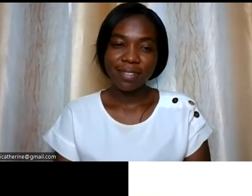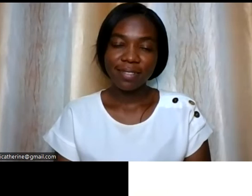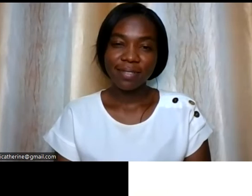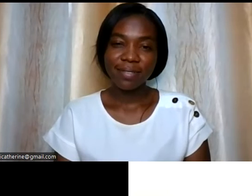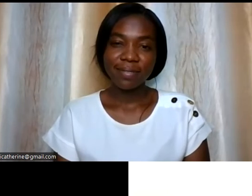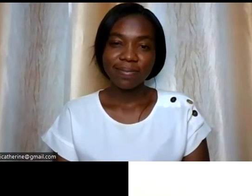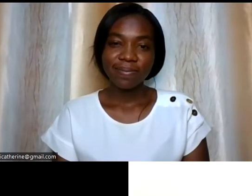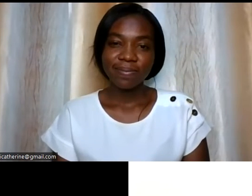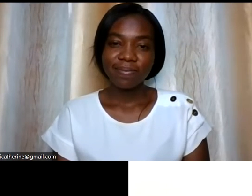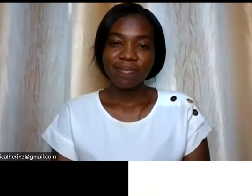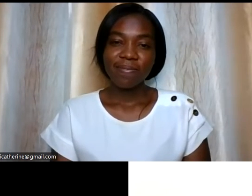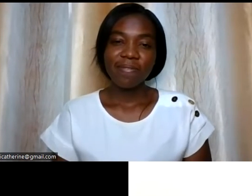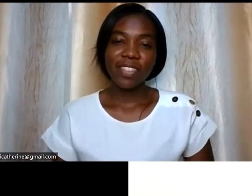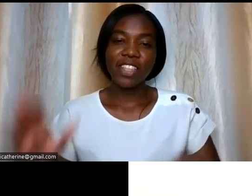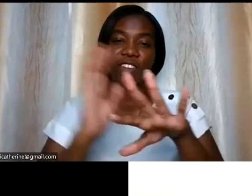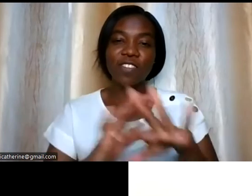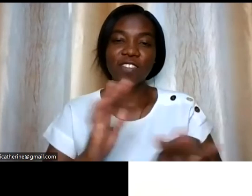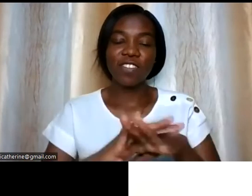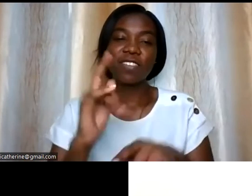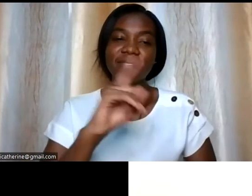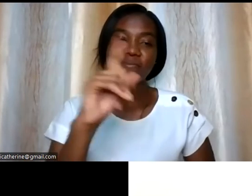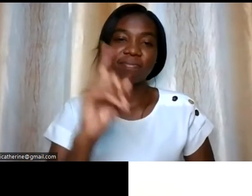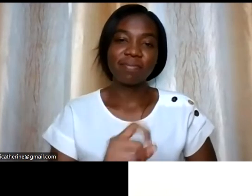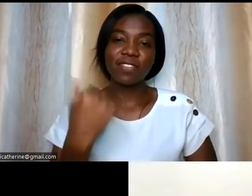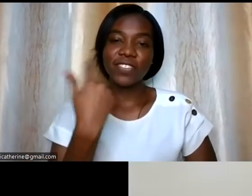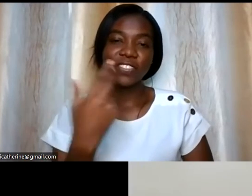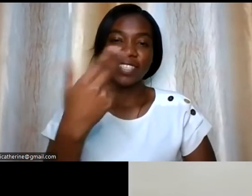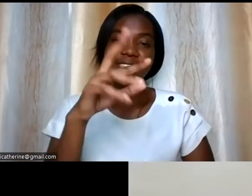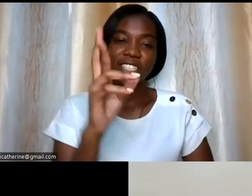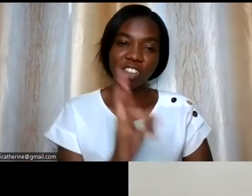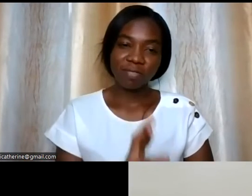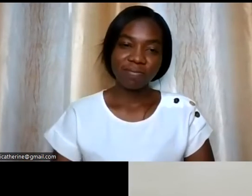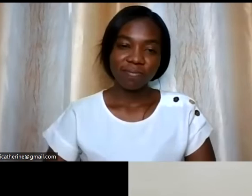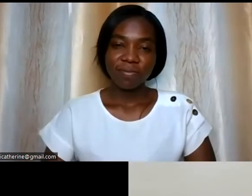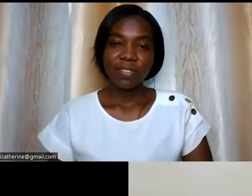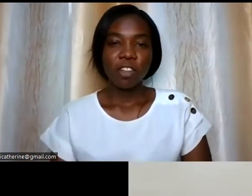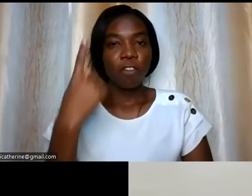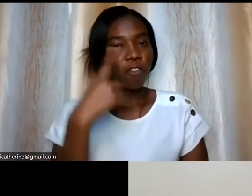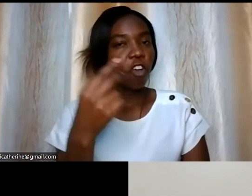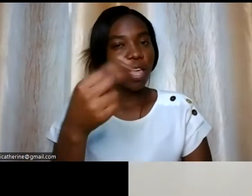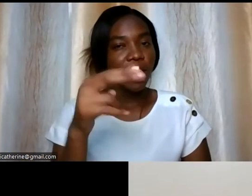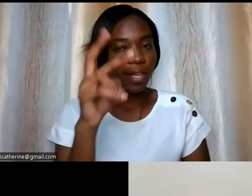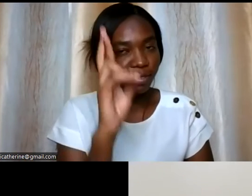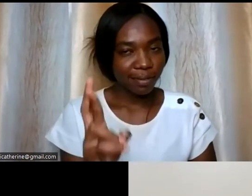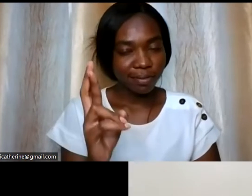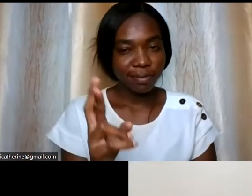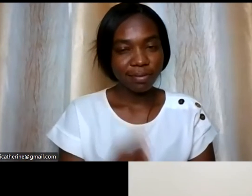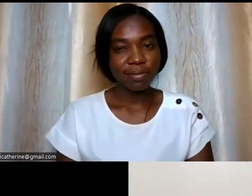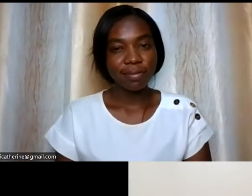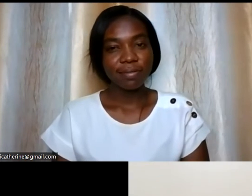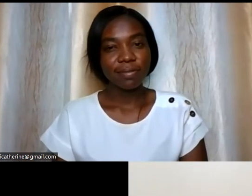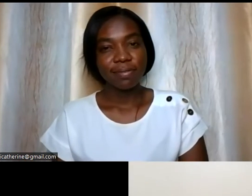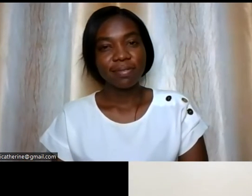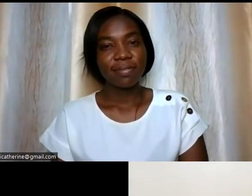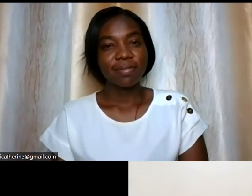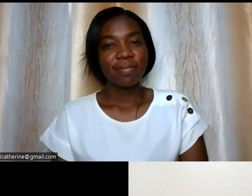Good question, Namono. Who is HR? To HR. To HR. Yes. Wow.